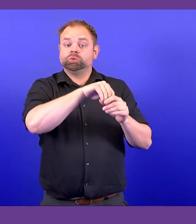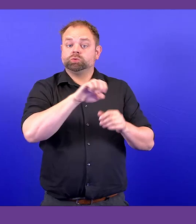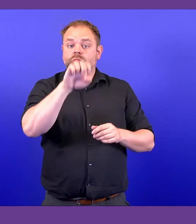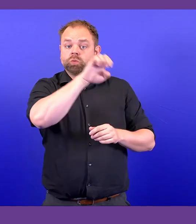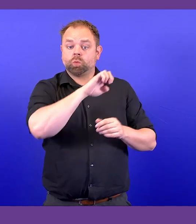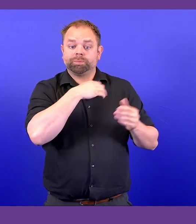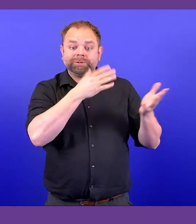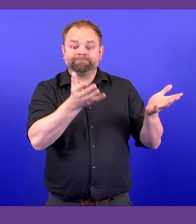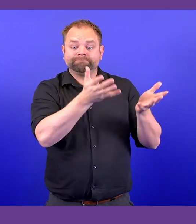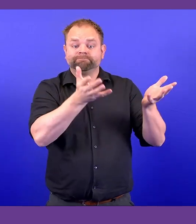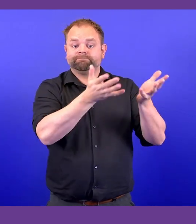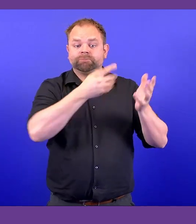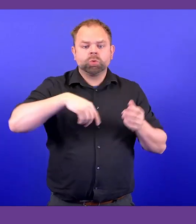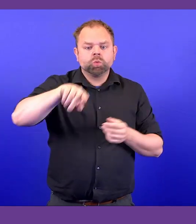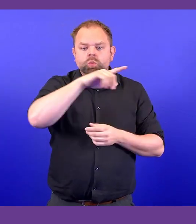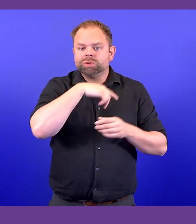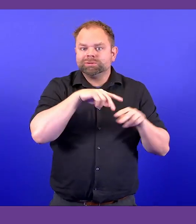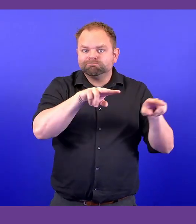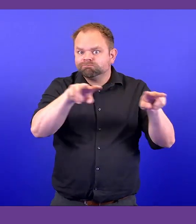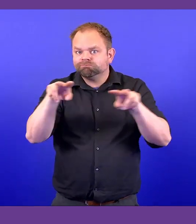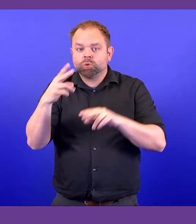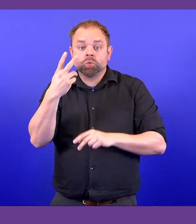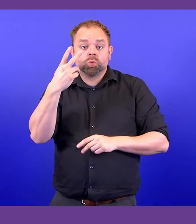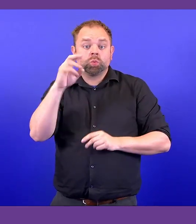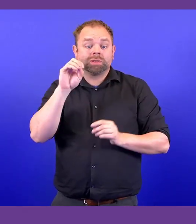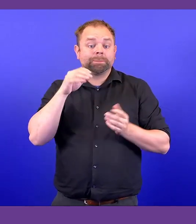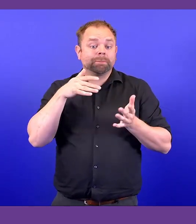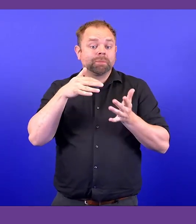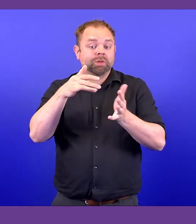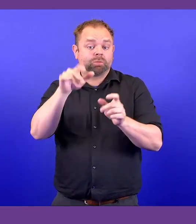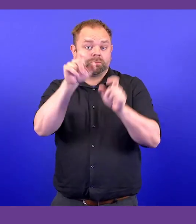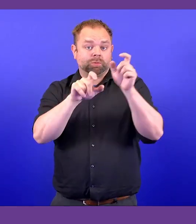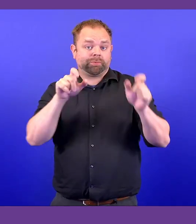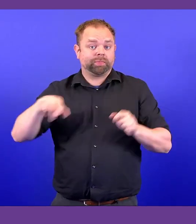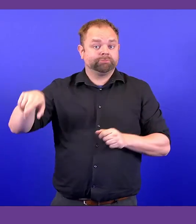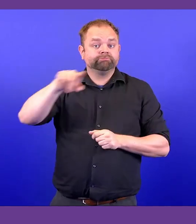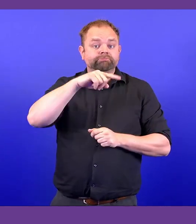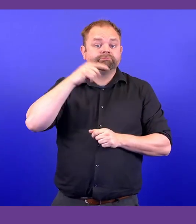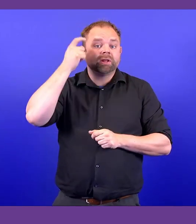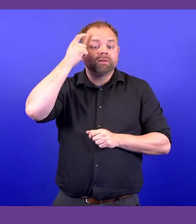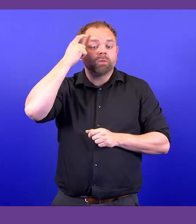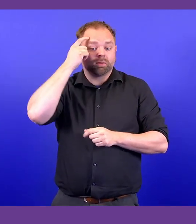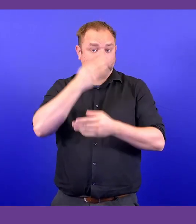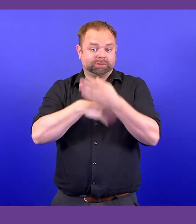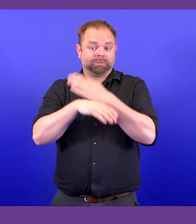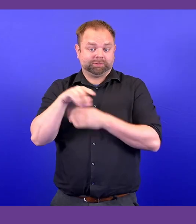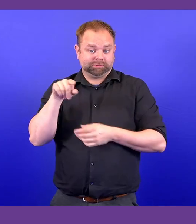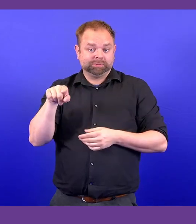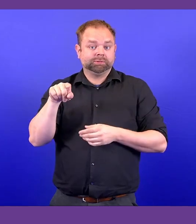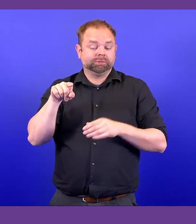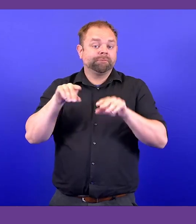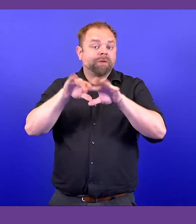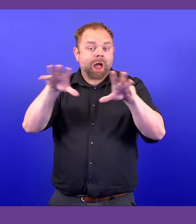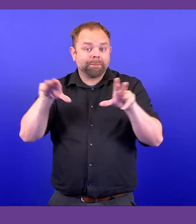It is important to know how to move around to be able to go to work, to the cinema, and other places.